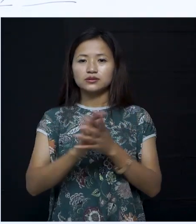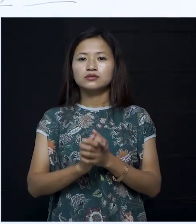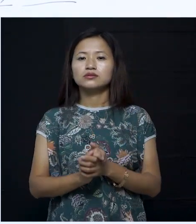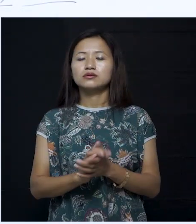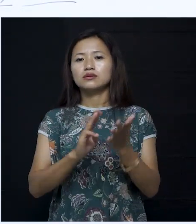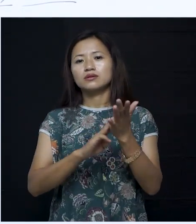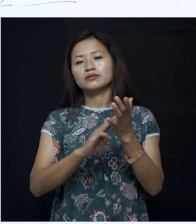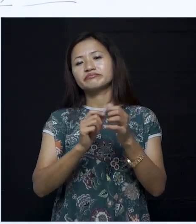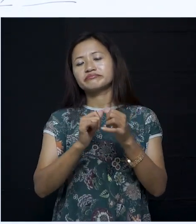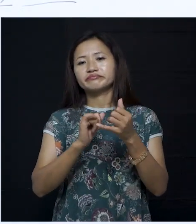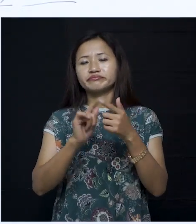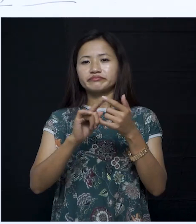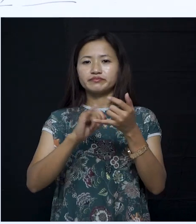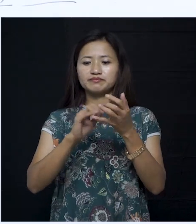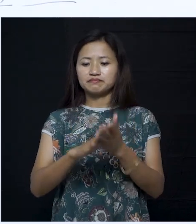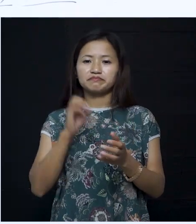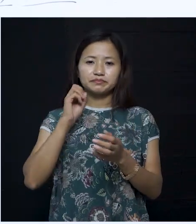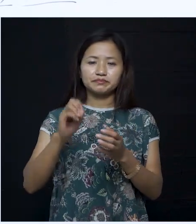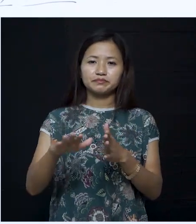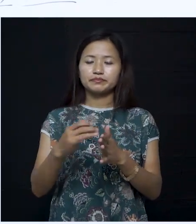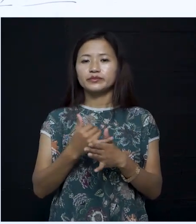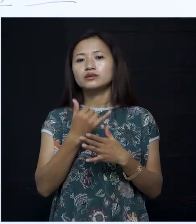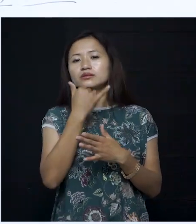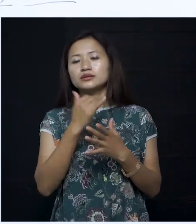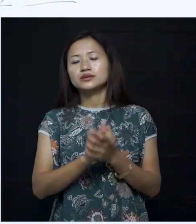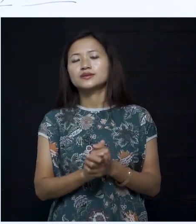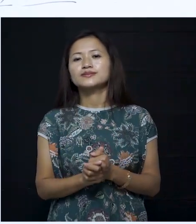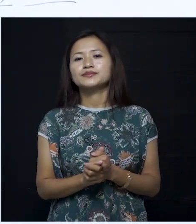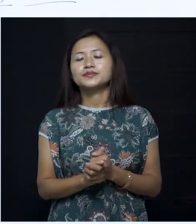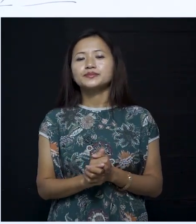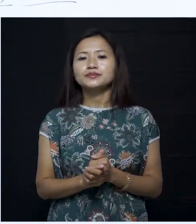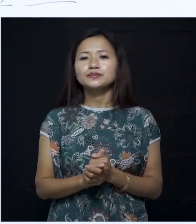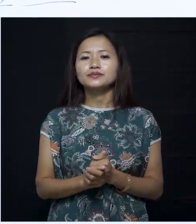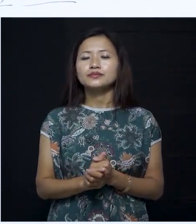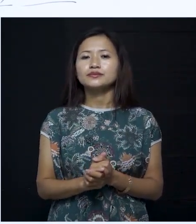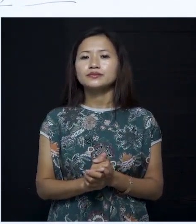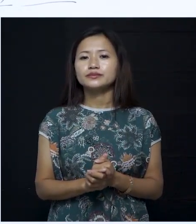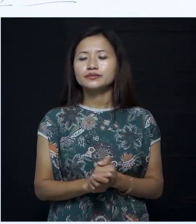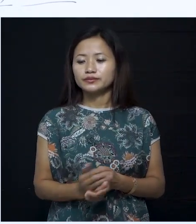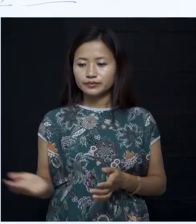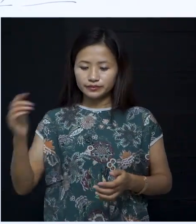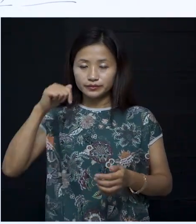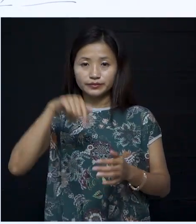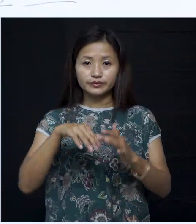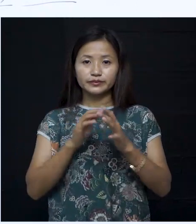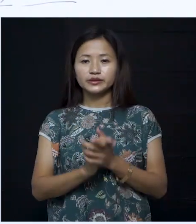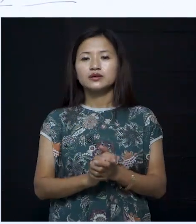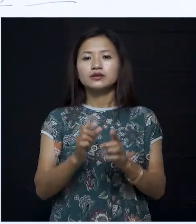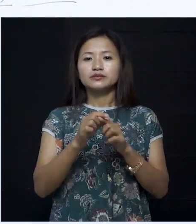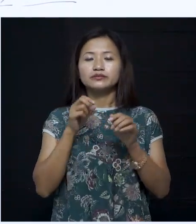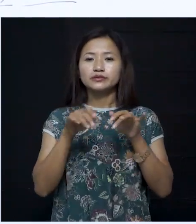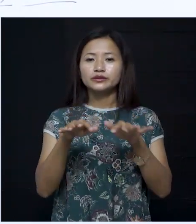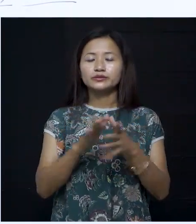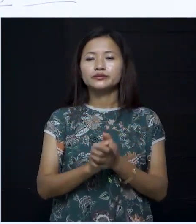total mess if you use this in a possessive determiner. Okay, and now we are coming down to distributives.